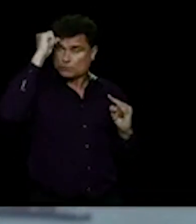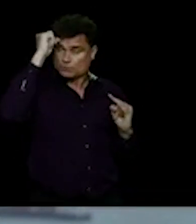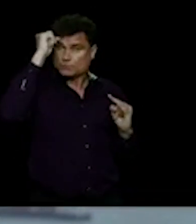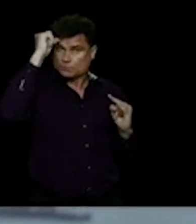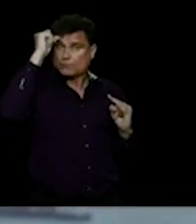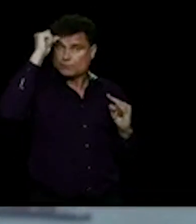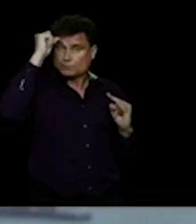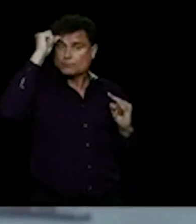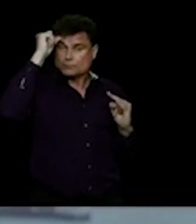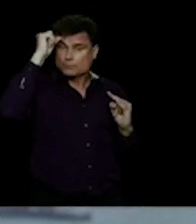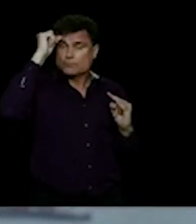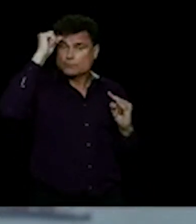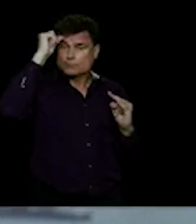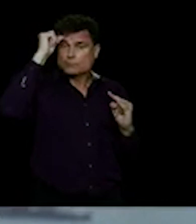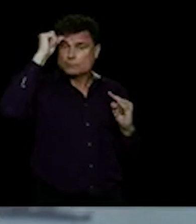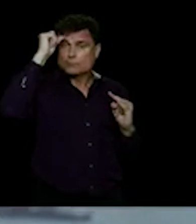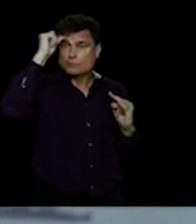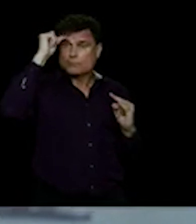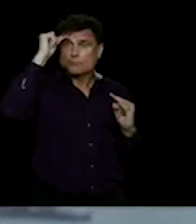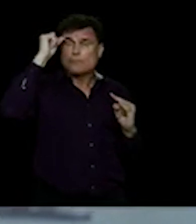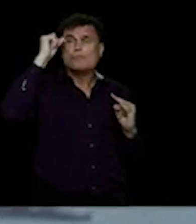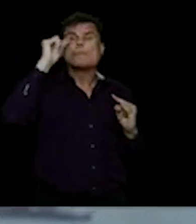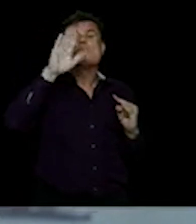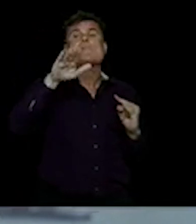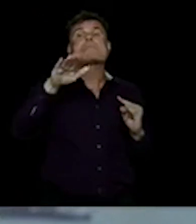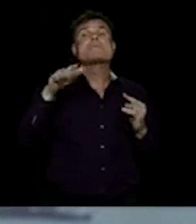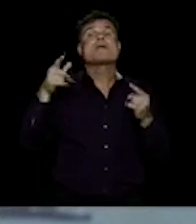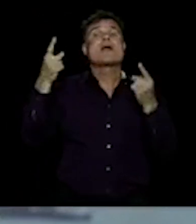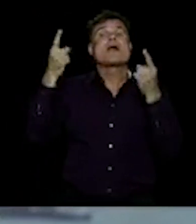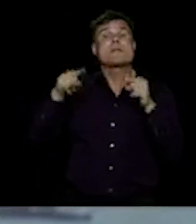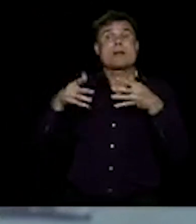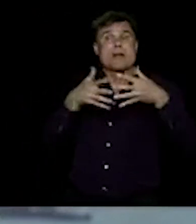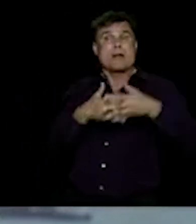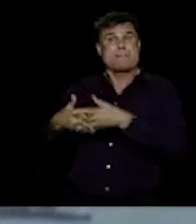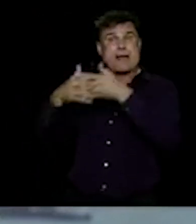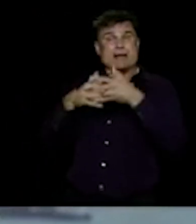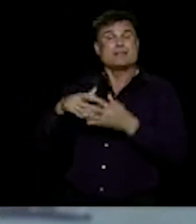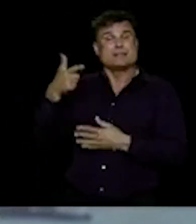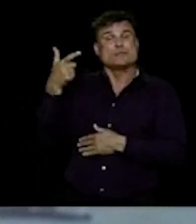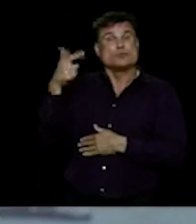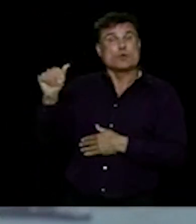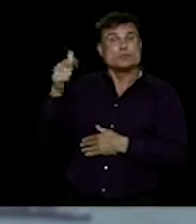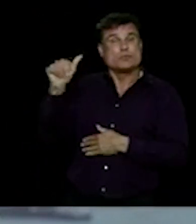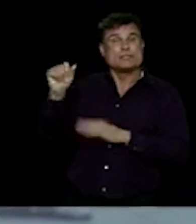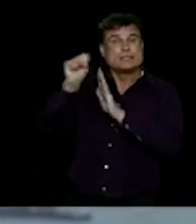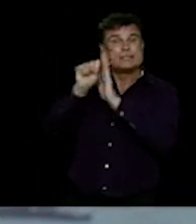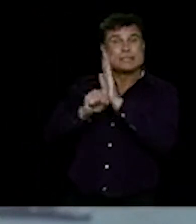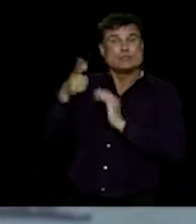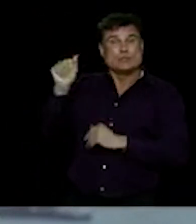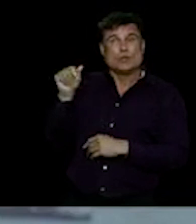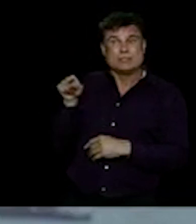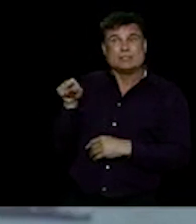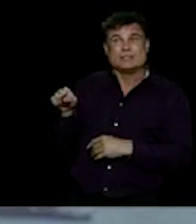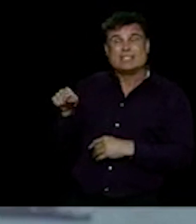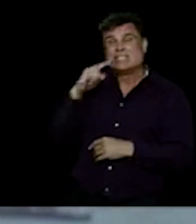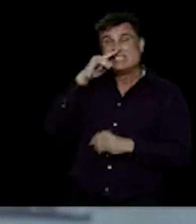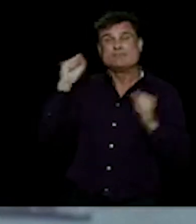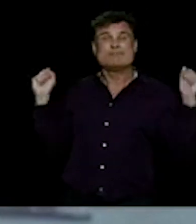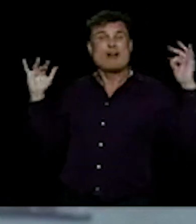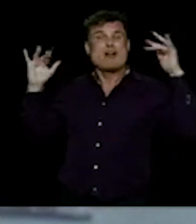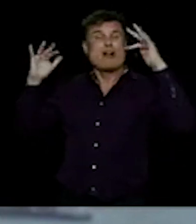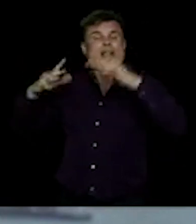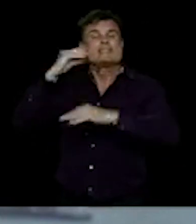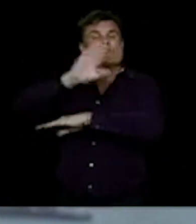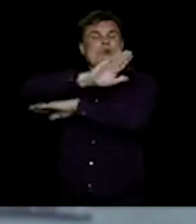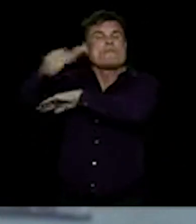lot of discussion in media about the overnight summer camp in Georgia in the U.S., where there was quite a lot of